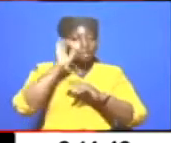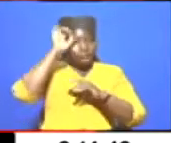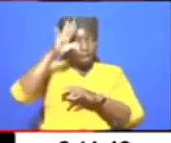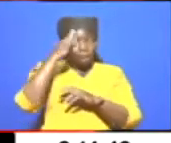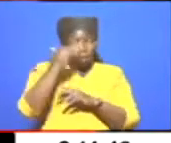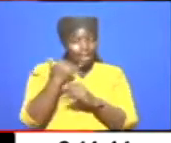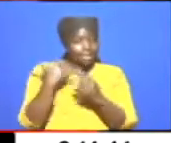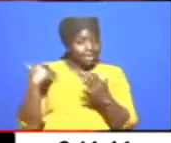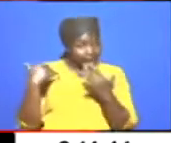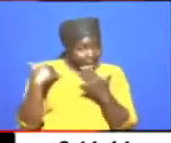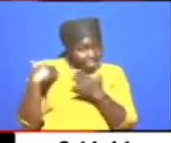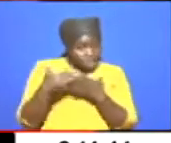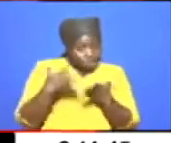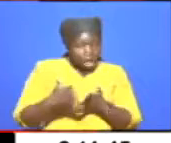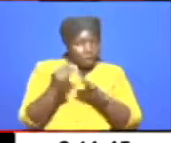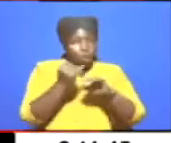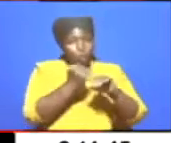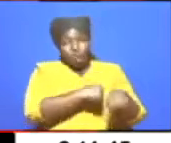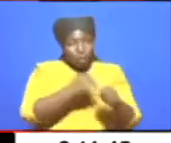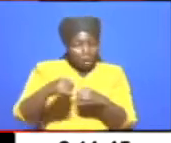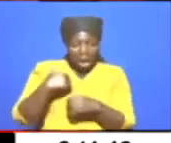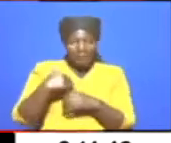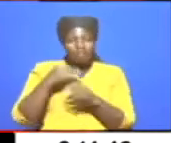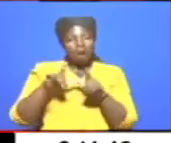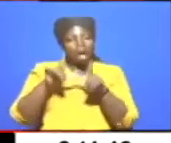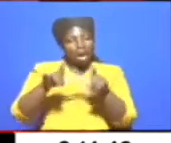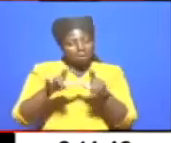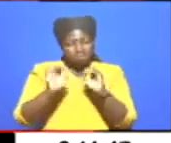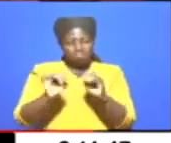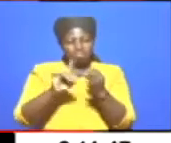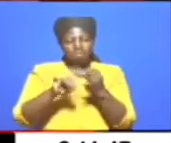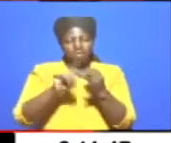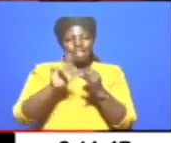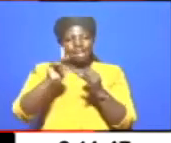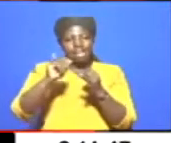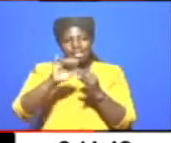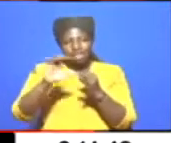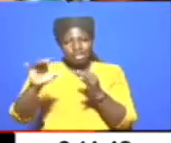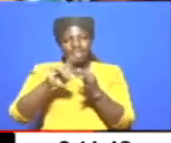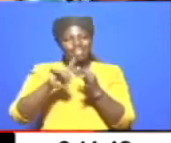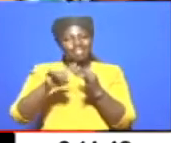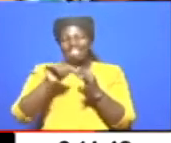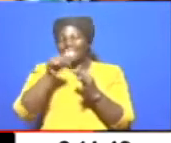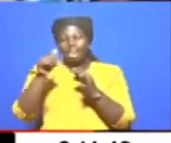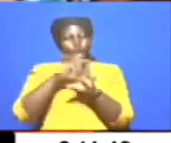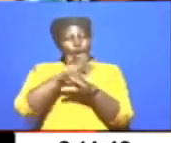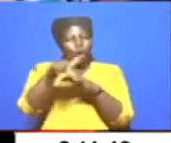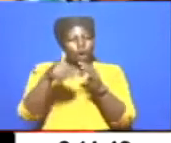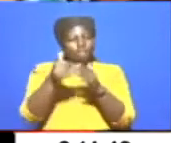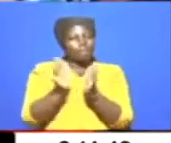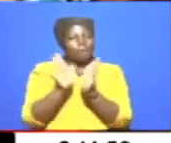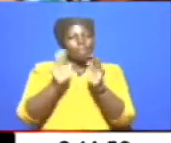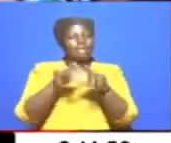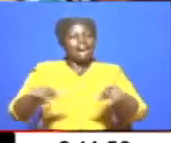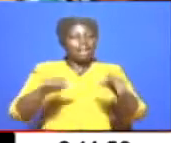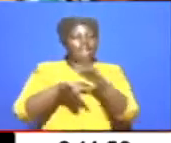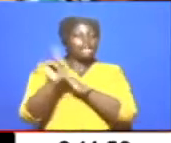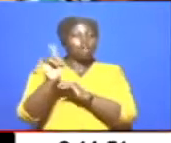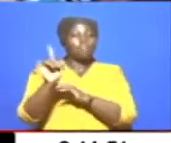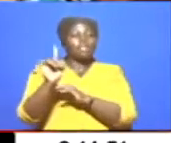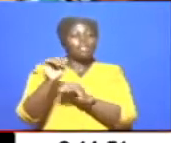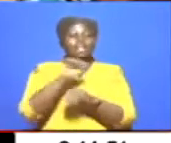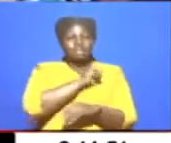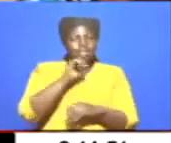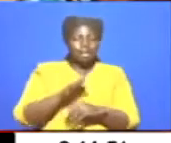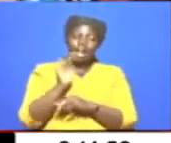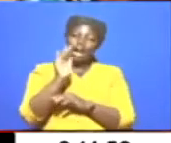that. KICC Ground, Central Park, we are working on this. All these public institutions within Nairobi, Chair. The senators queried how Nairobi County